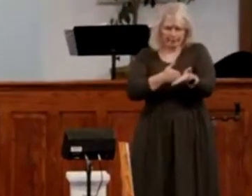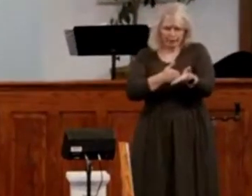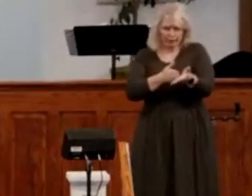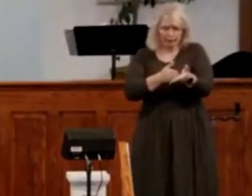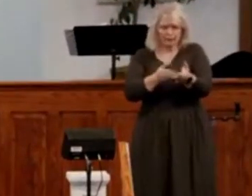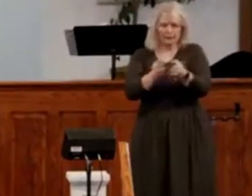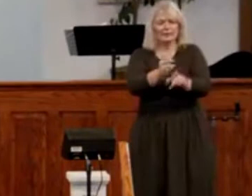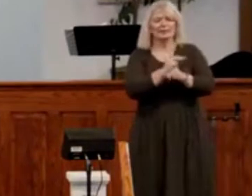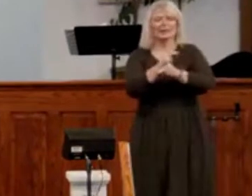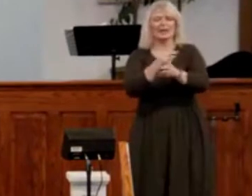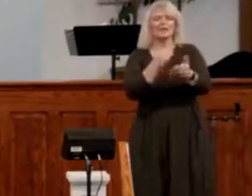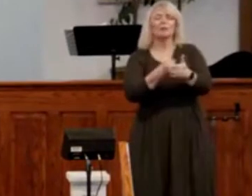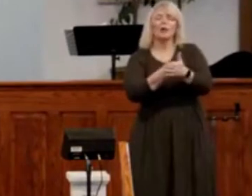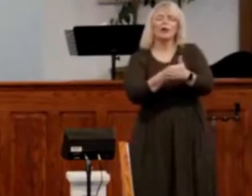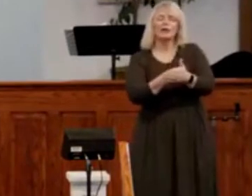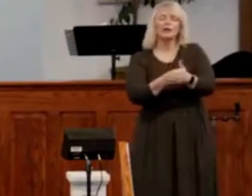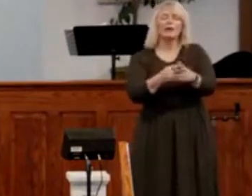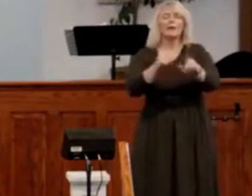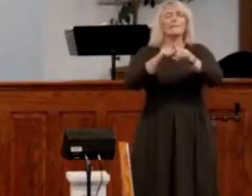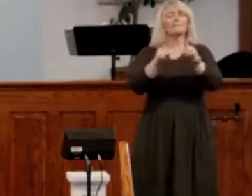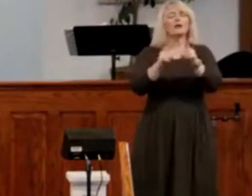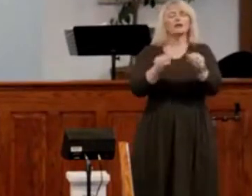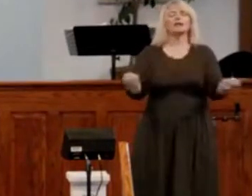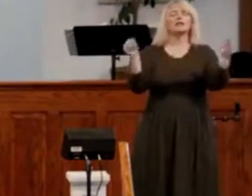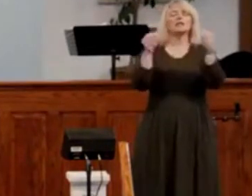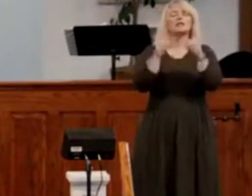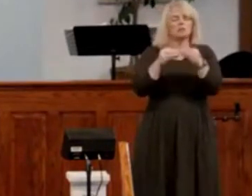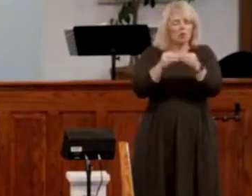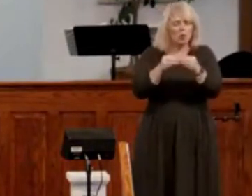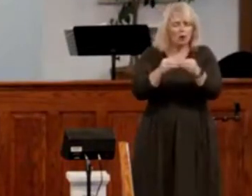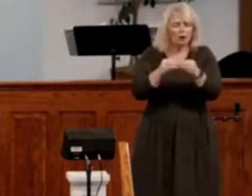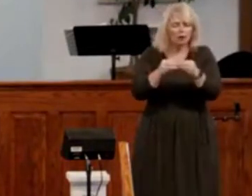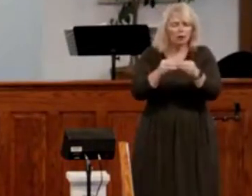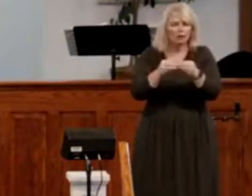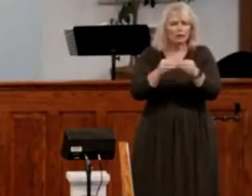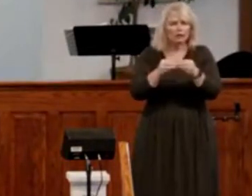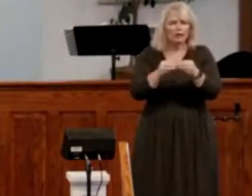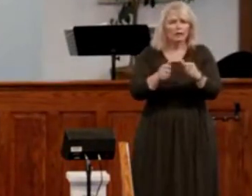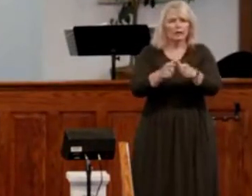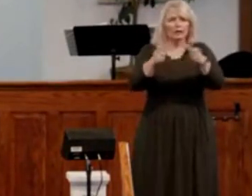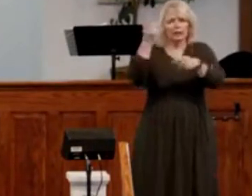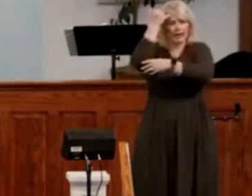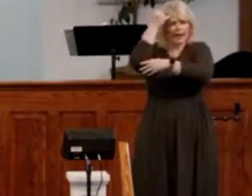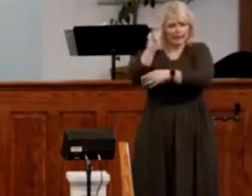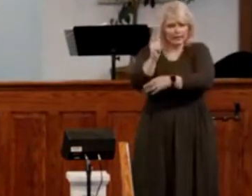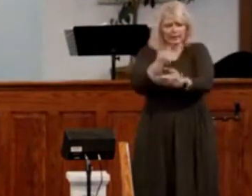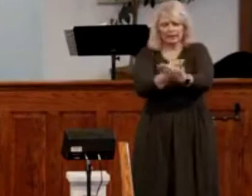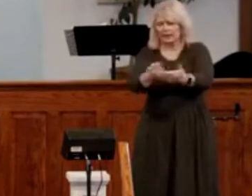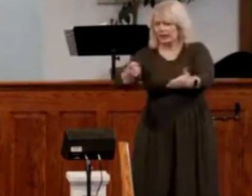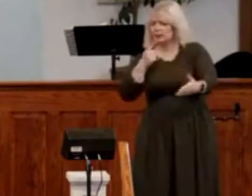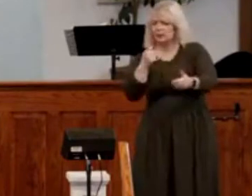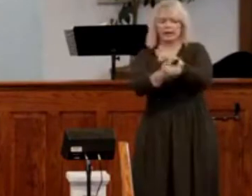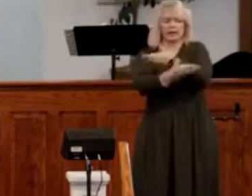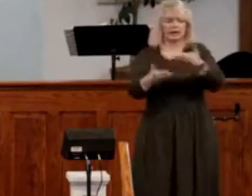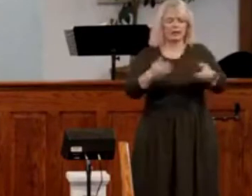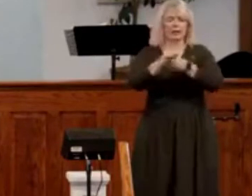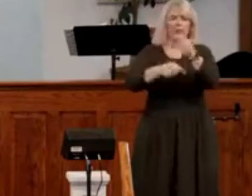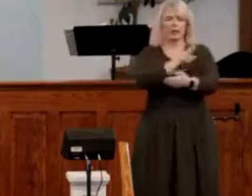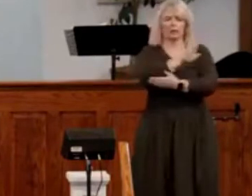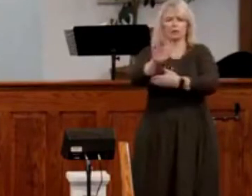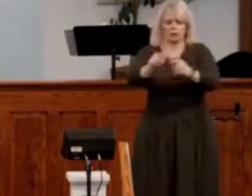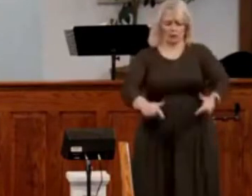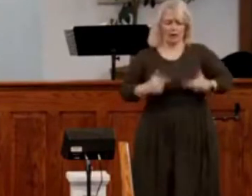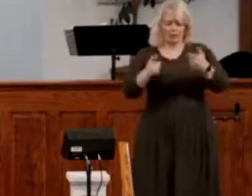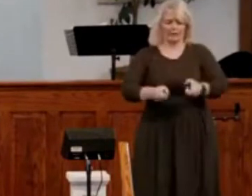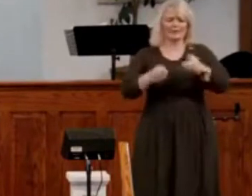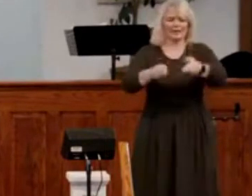our money. But stewardship is so much more than that. And the big idea last week was that everything about your life is a gift from